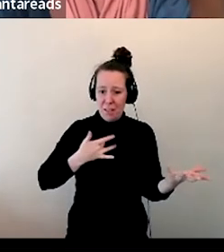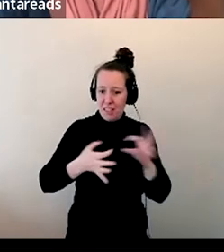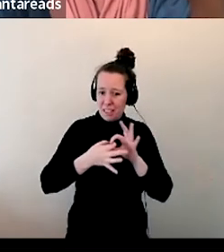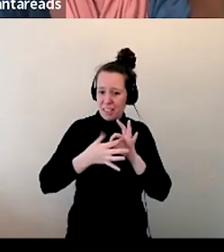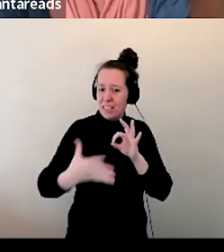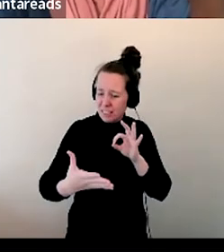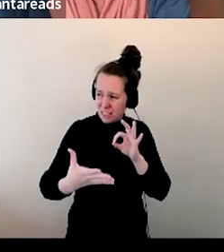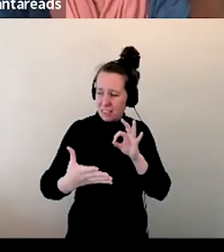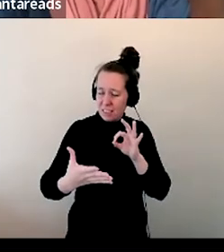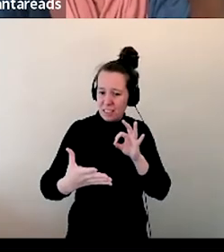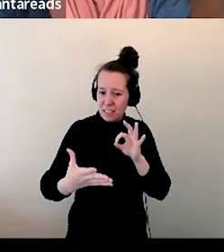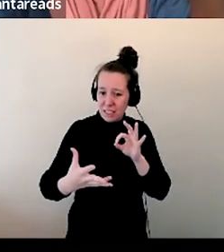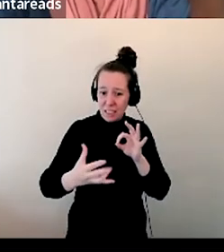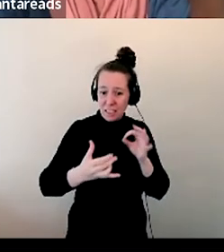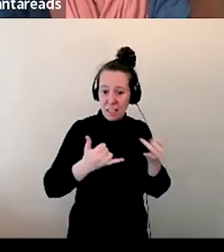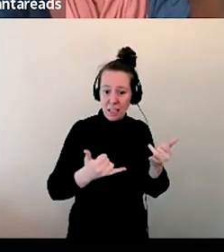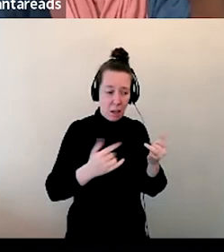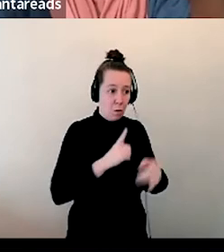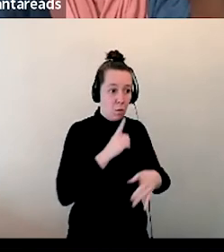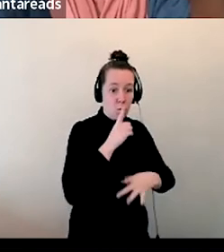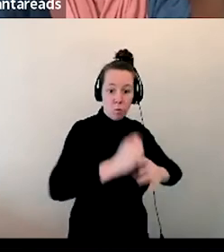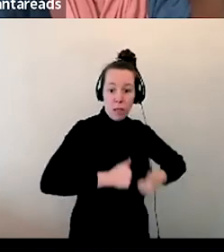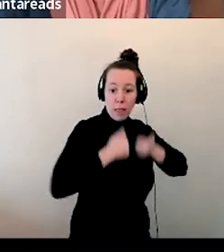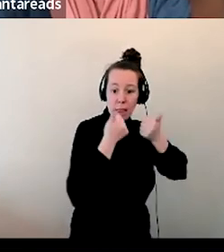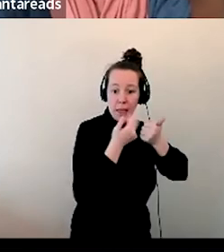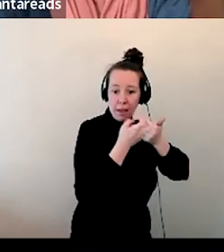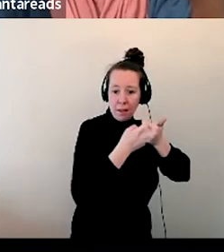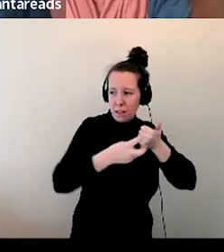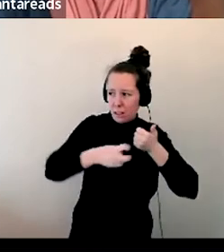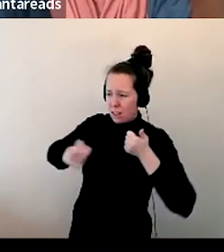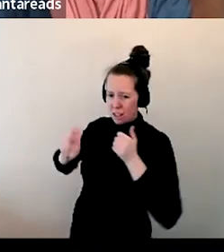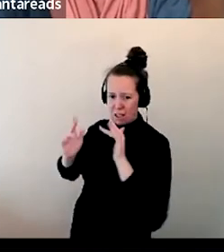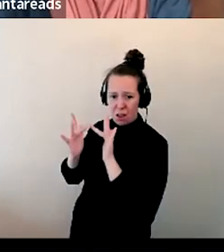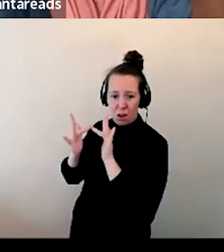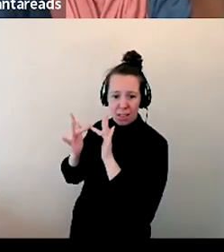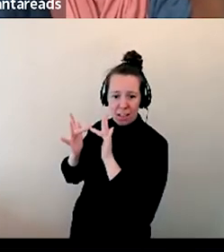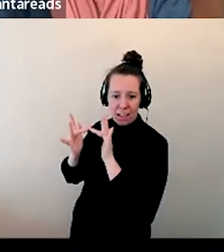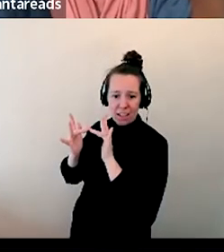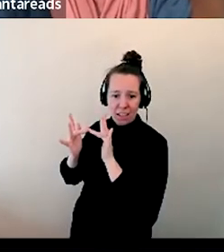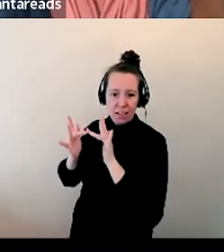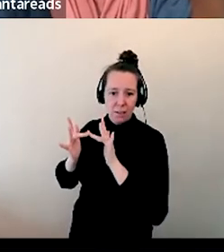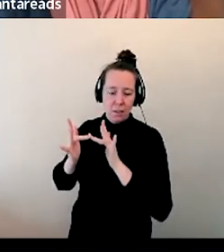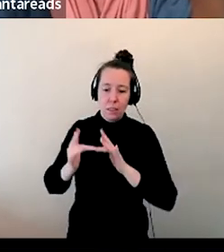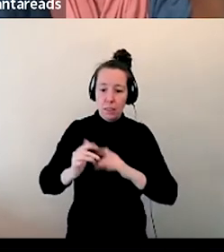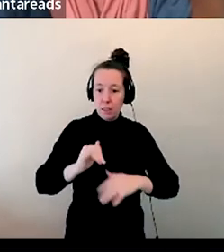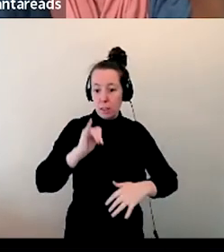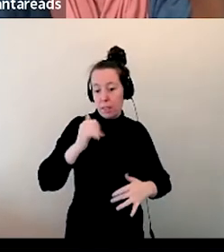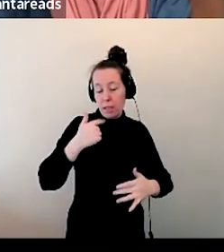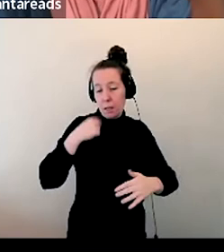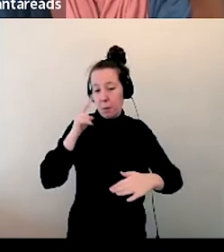suddenly shifting from in real life to virtual friendships. And that's the sort of, I guess it did